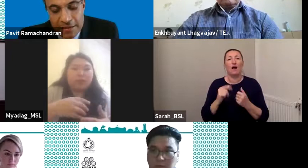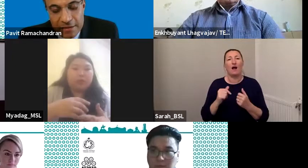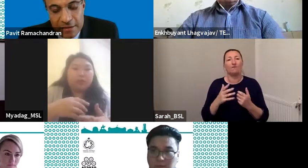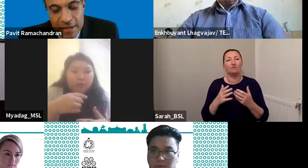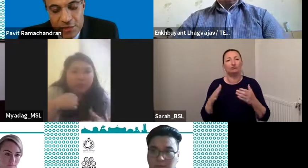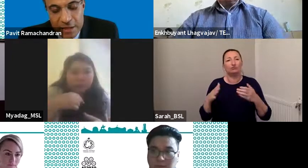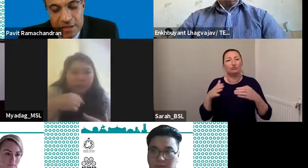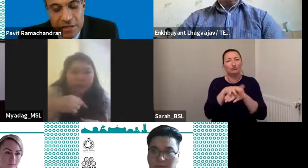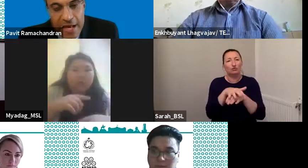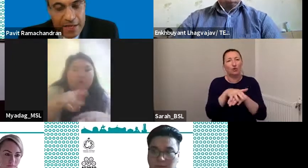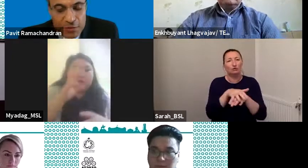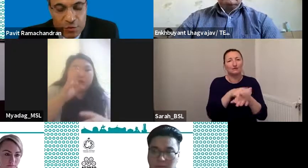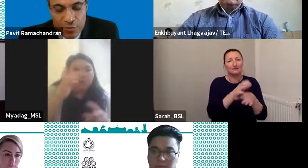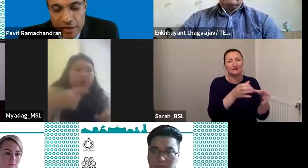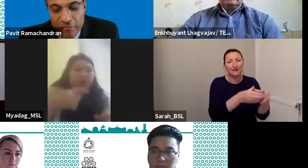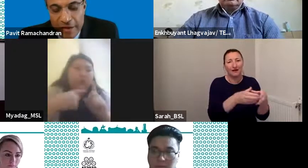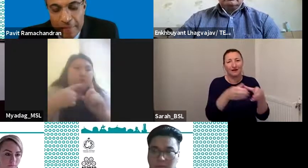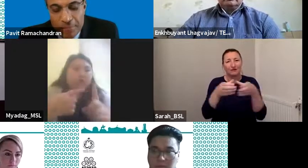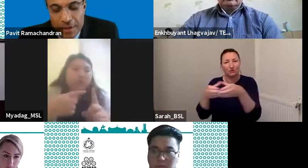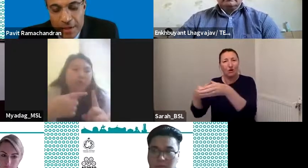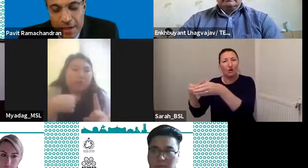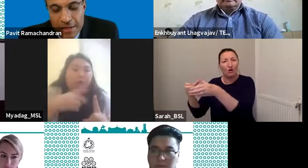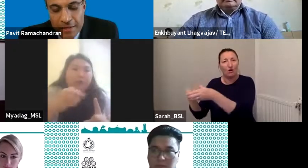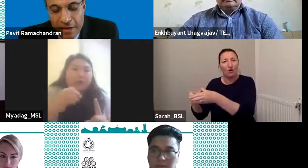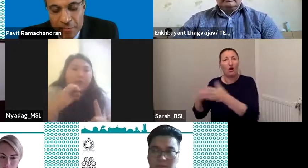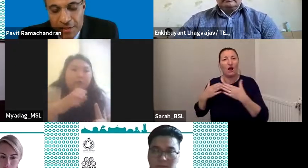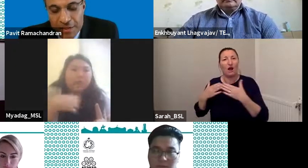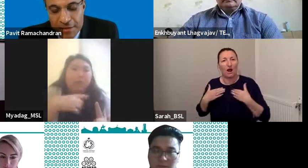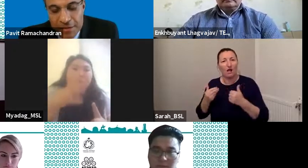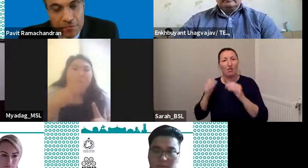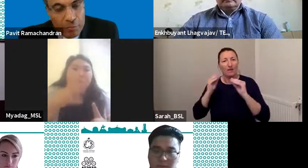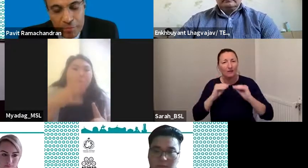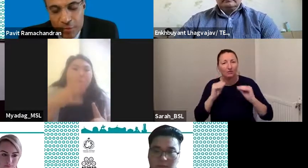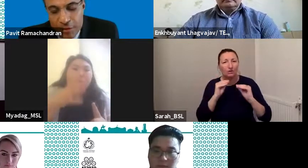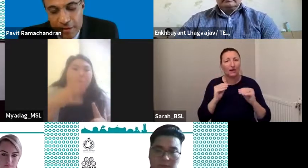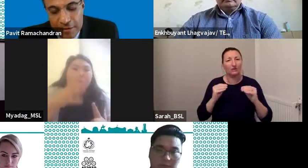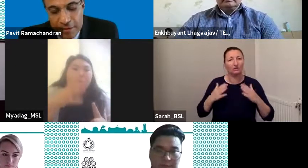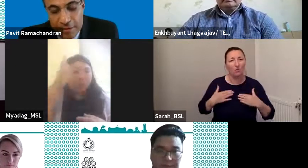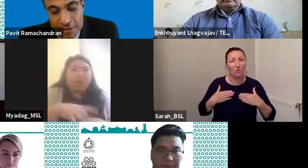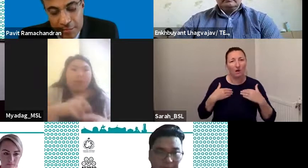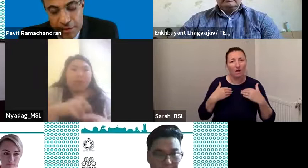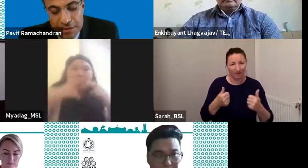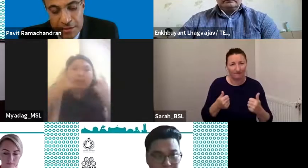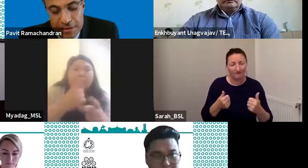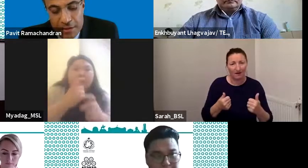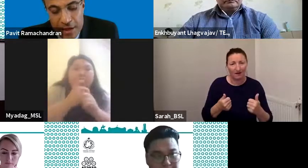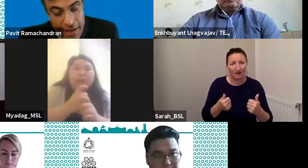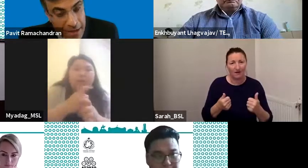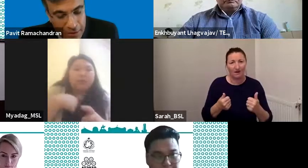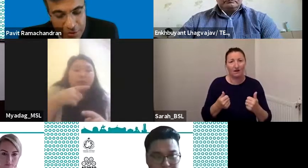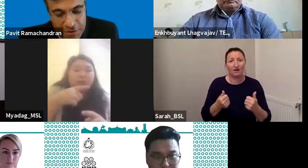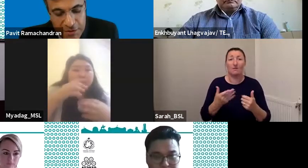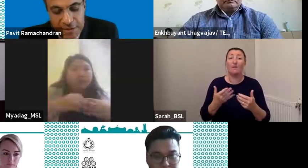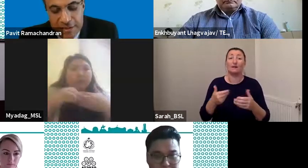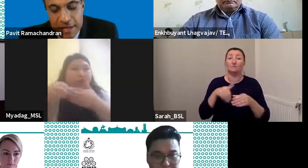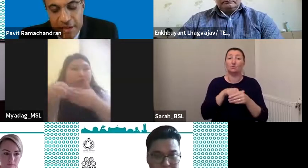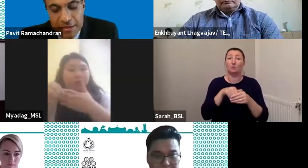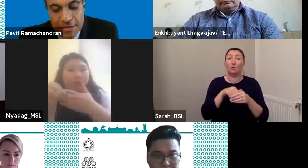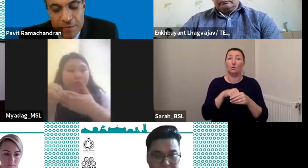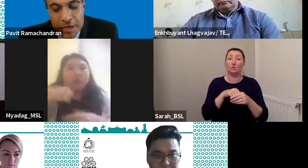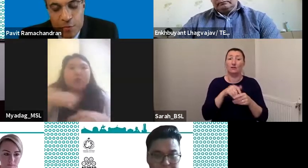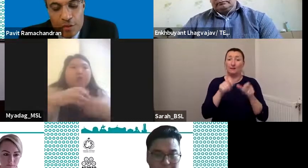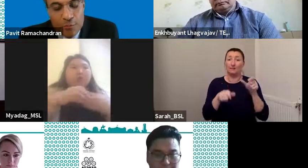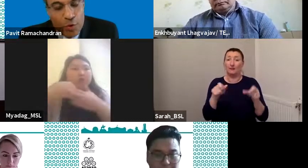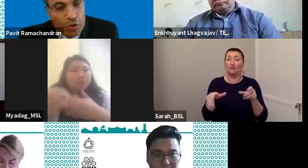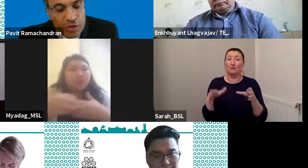in health, education, and social welfare in the development centers for people with disabilities, again across 6